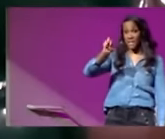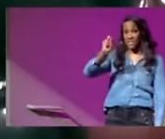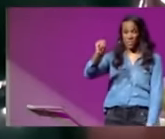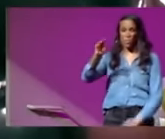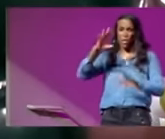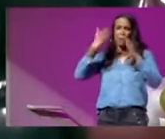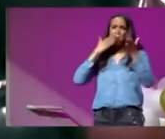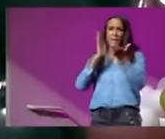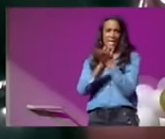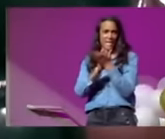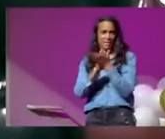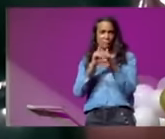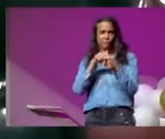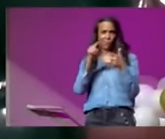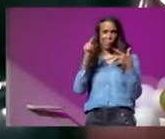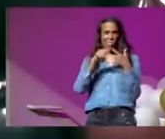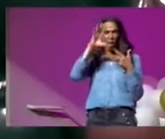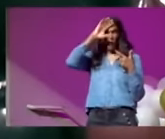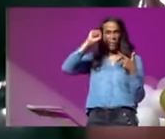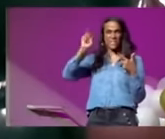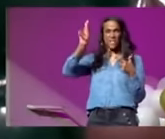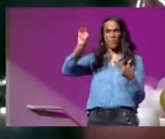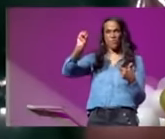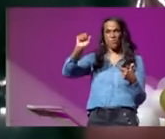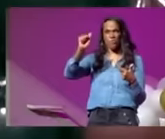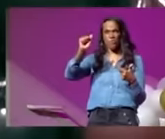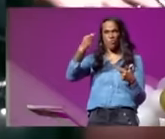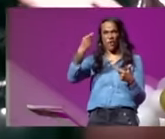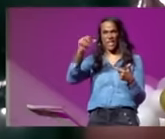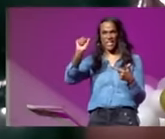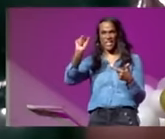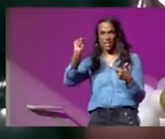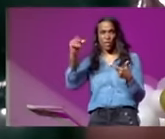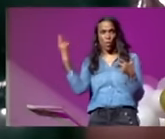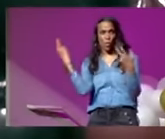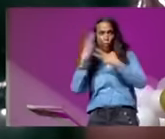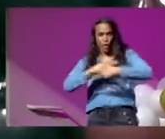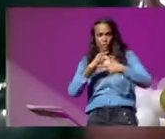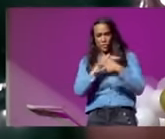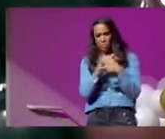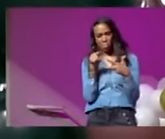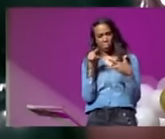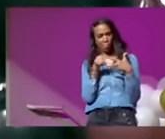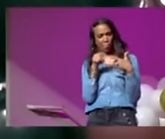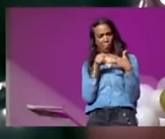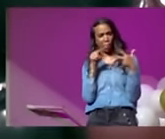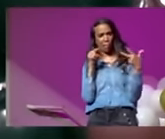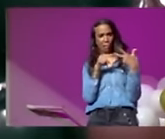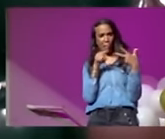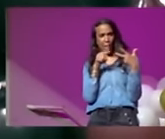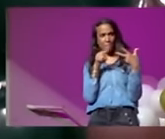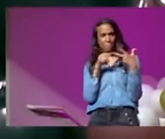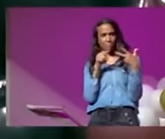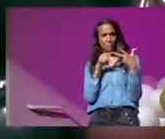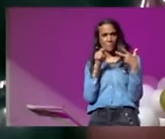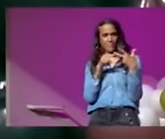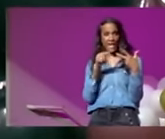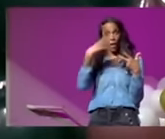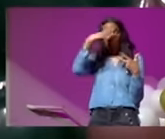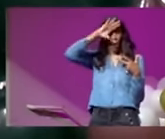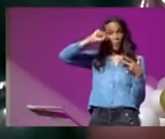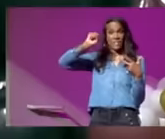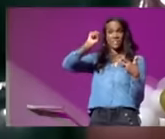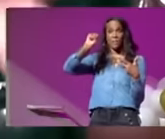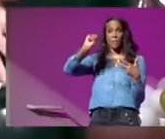here comes Reagan with his states' rights. Right after Reagan with his states' rights, here comes Daddy Bush